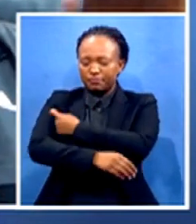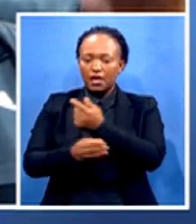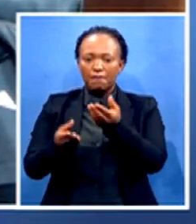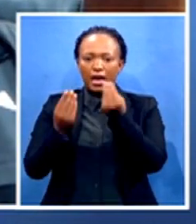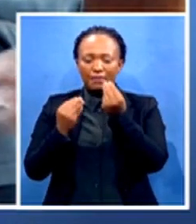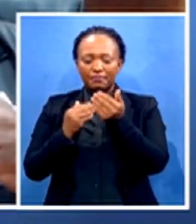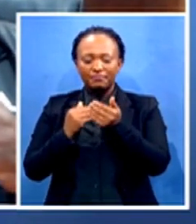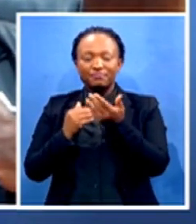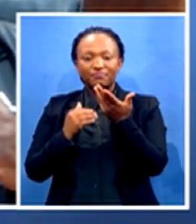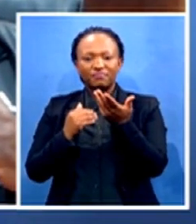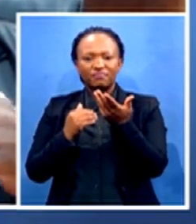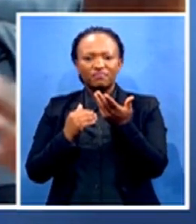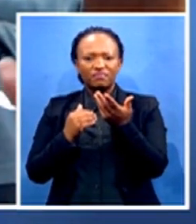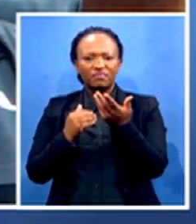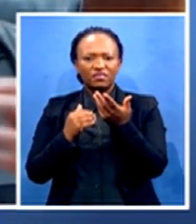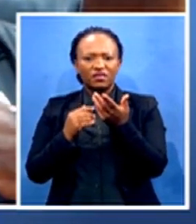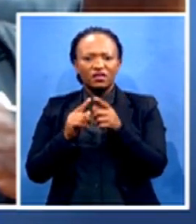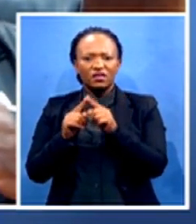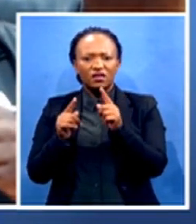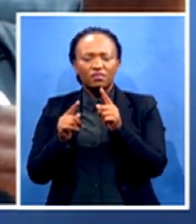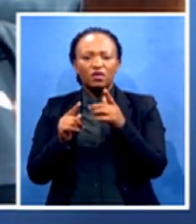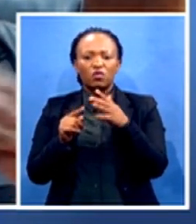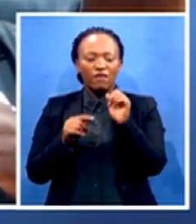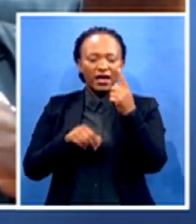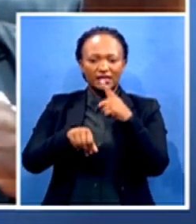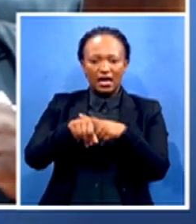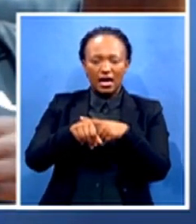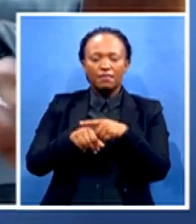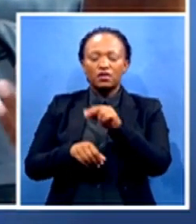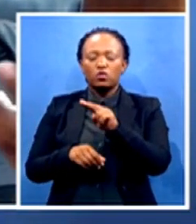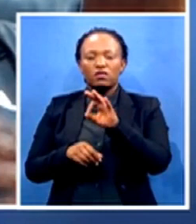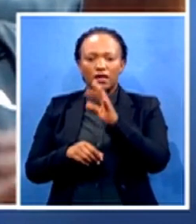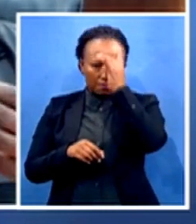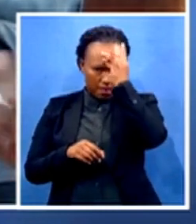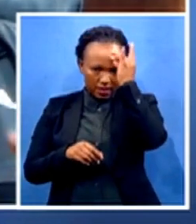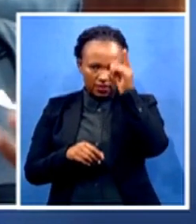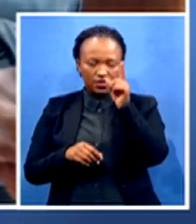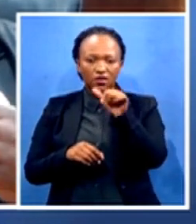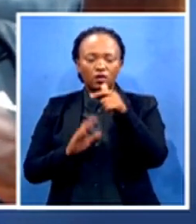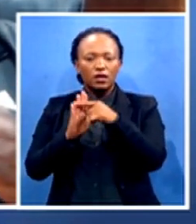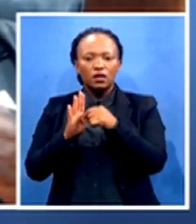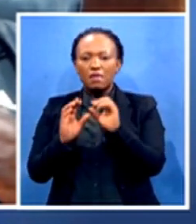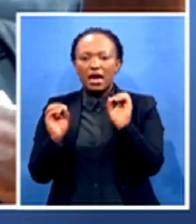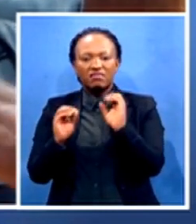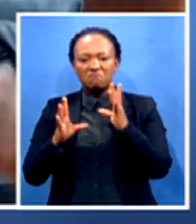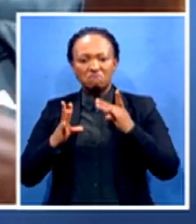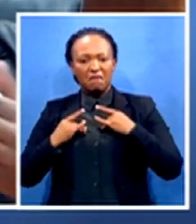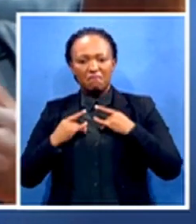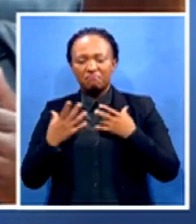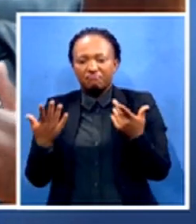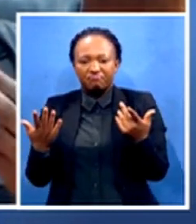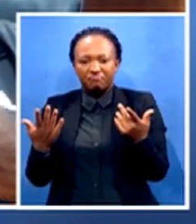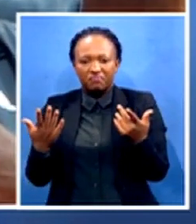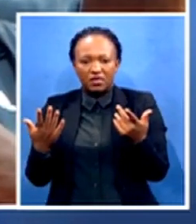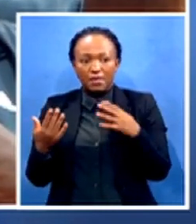from the first time on the 23rd of March to date. I've never been affected, so which assists, but that's not good enough. You make sure that